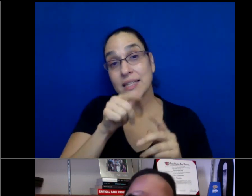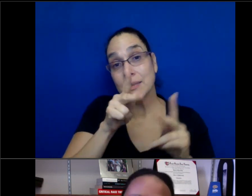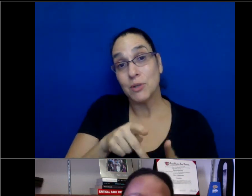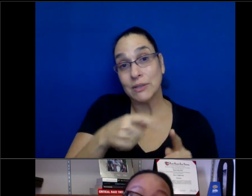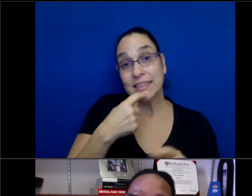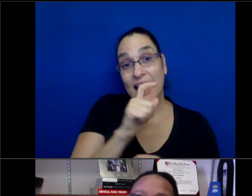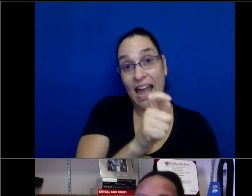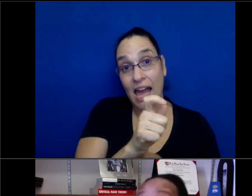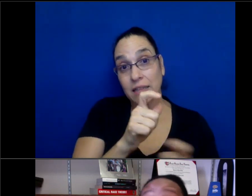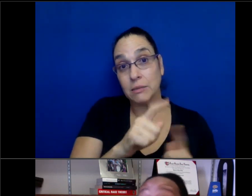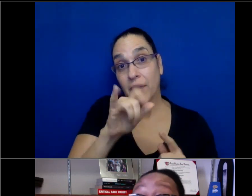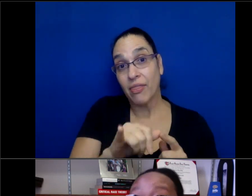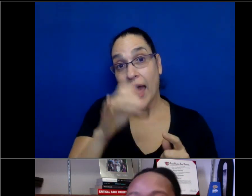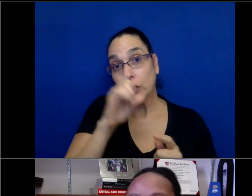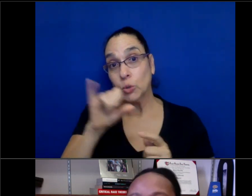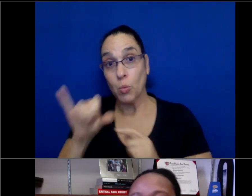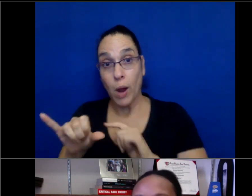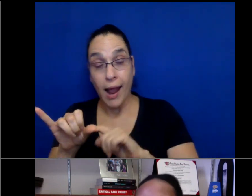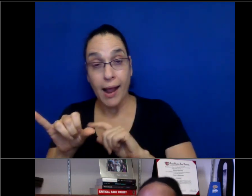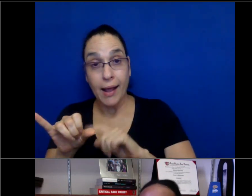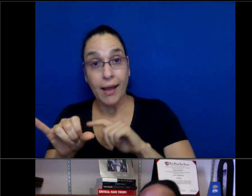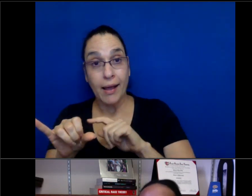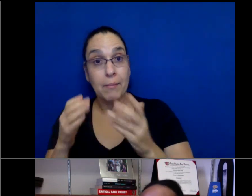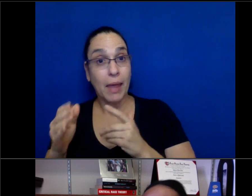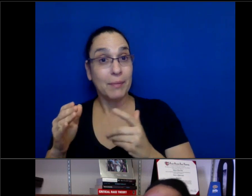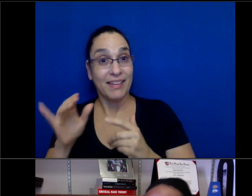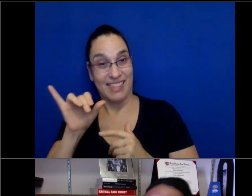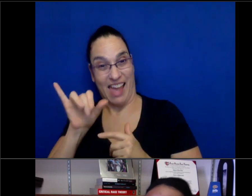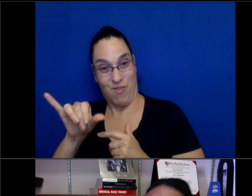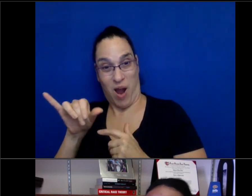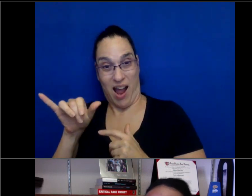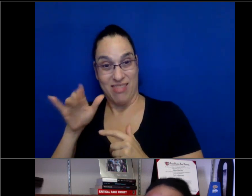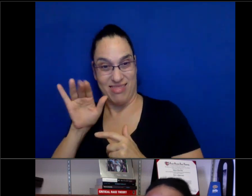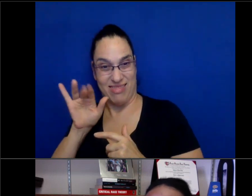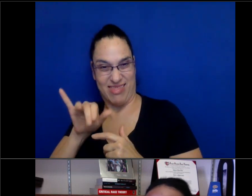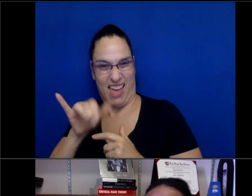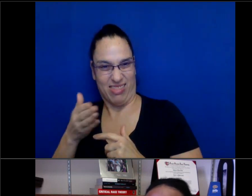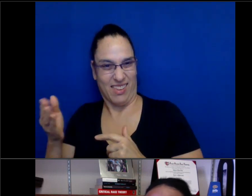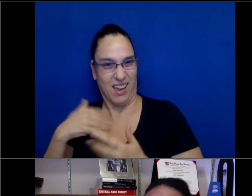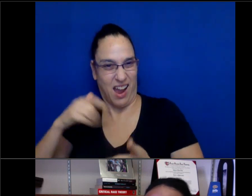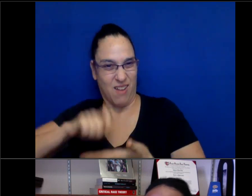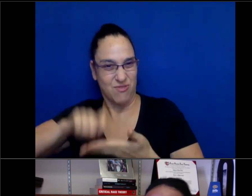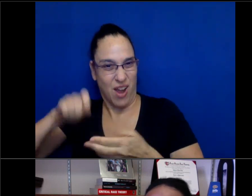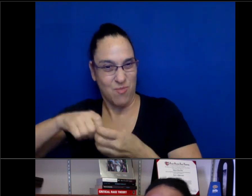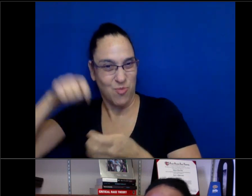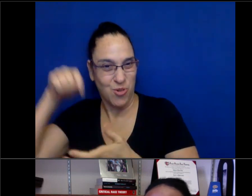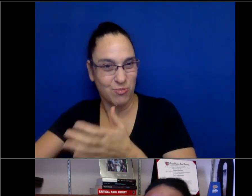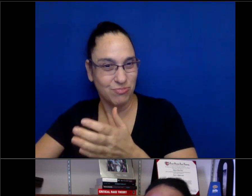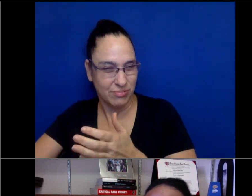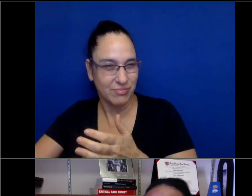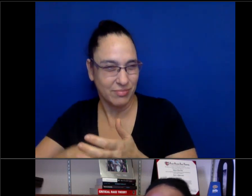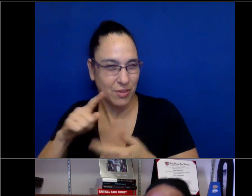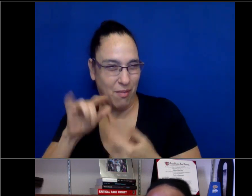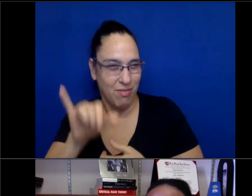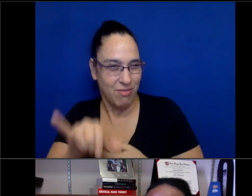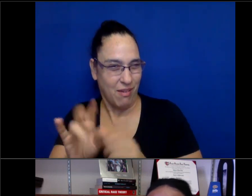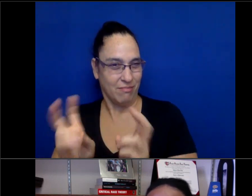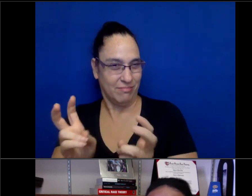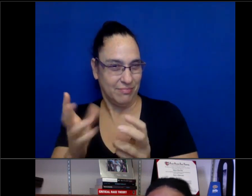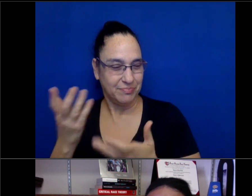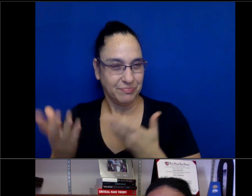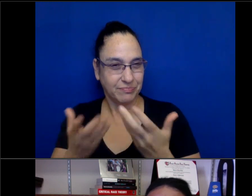assumes Y, which may be the thing that you disagree with. So I think it's gonna be thinking about